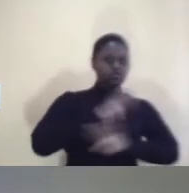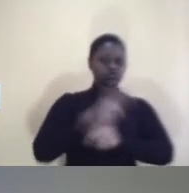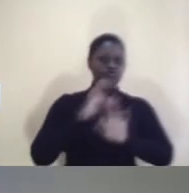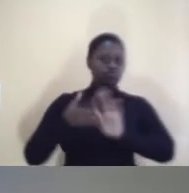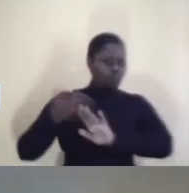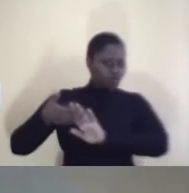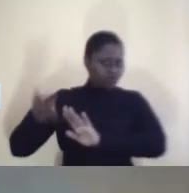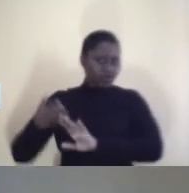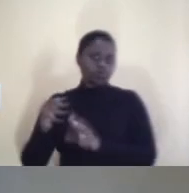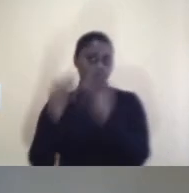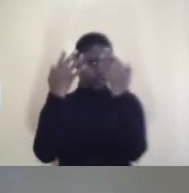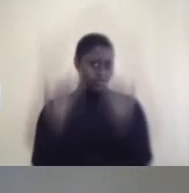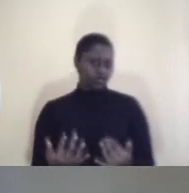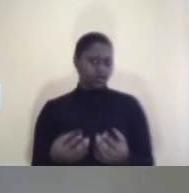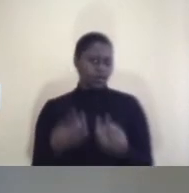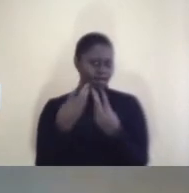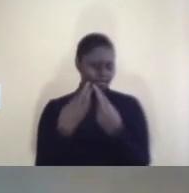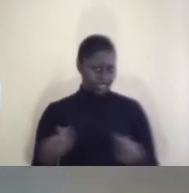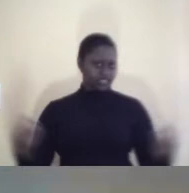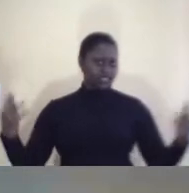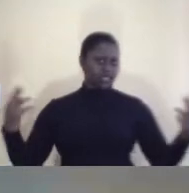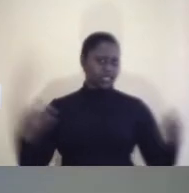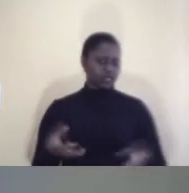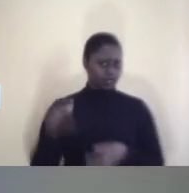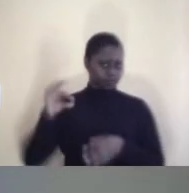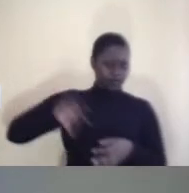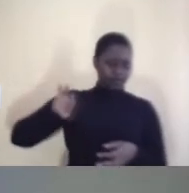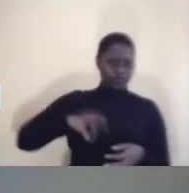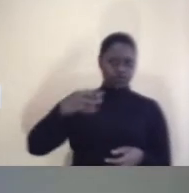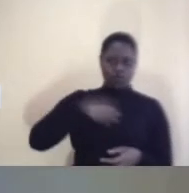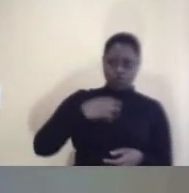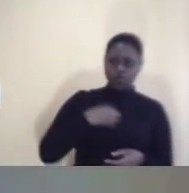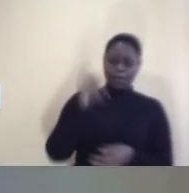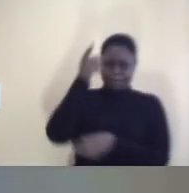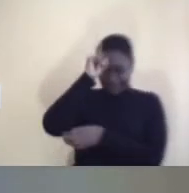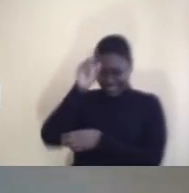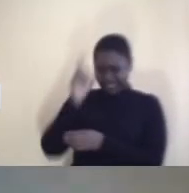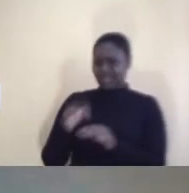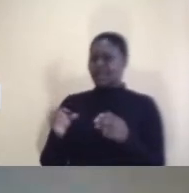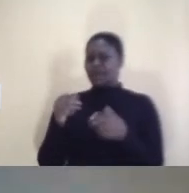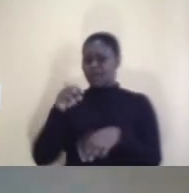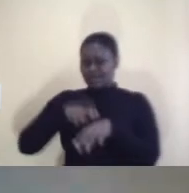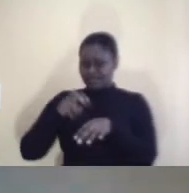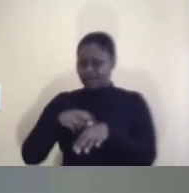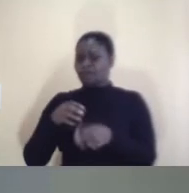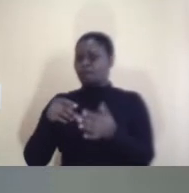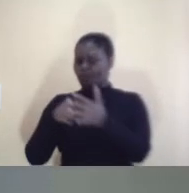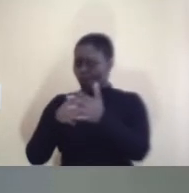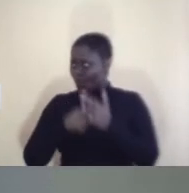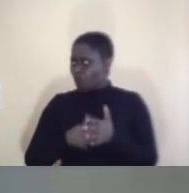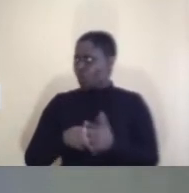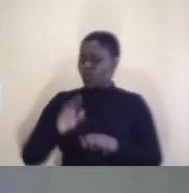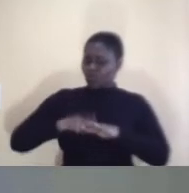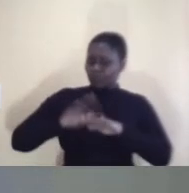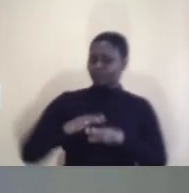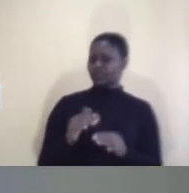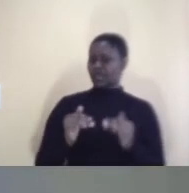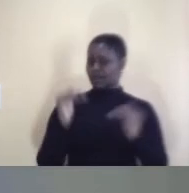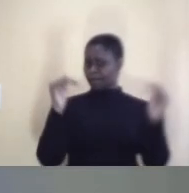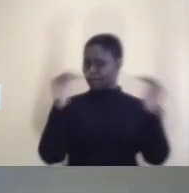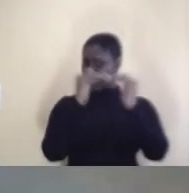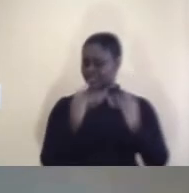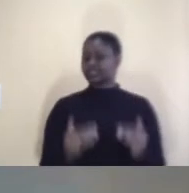way that financially or materially benefits the new owners, Black owners, who deserve much more considering the historic imbalances of our